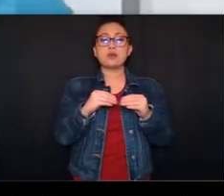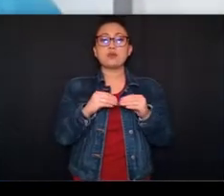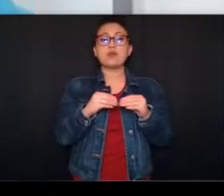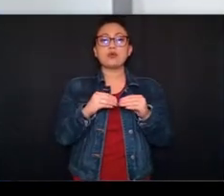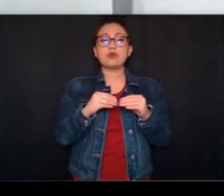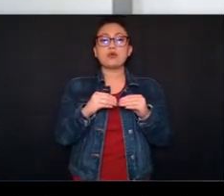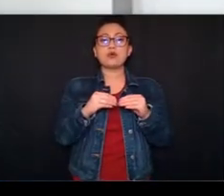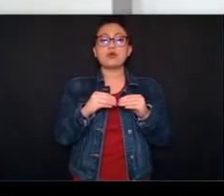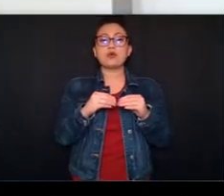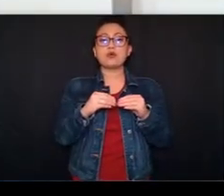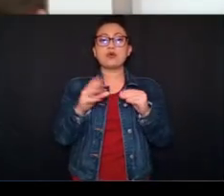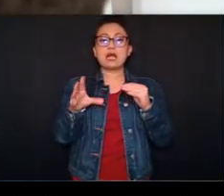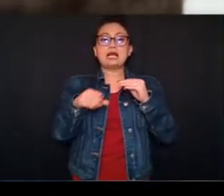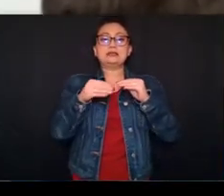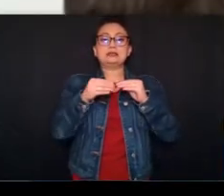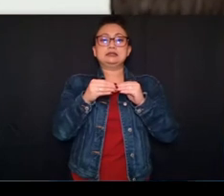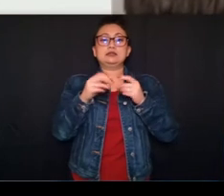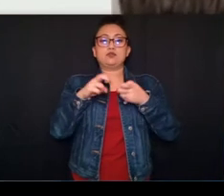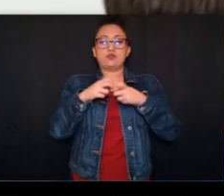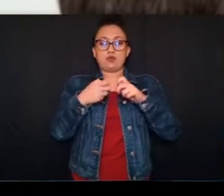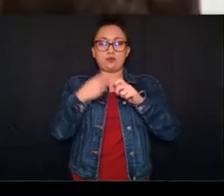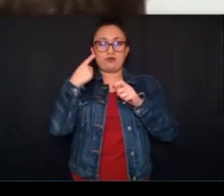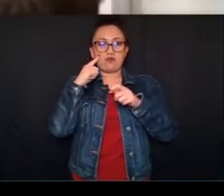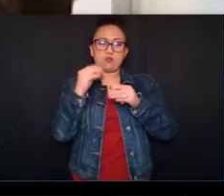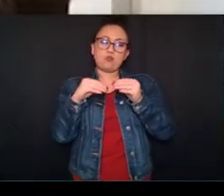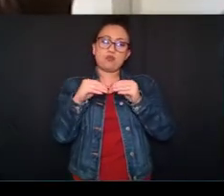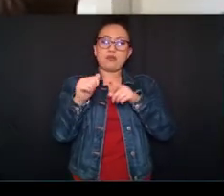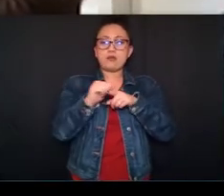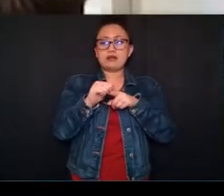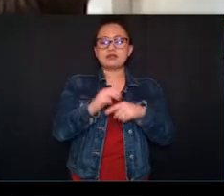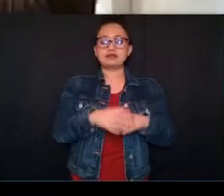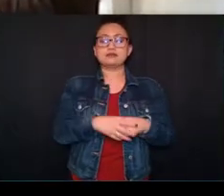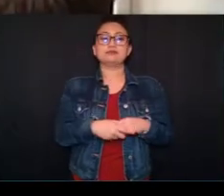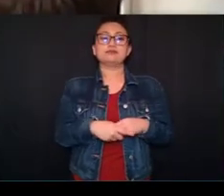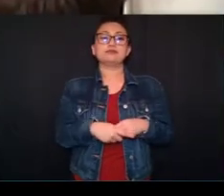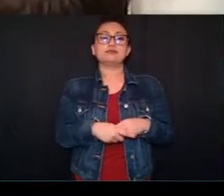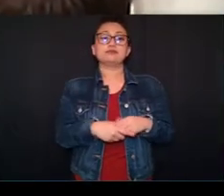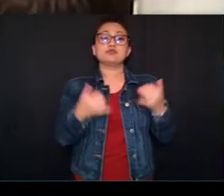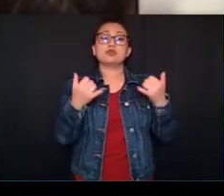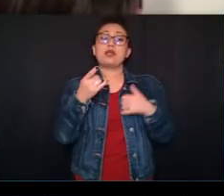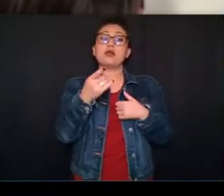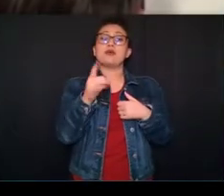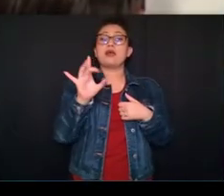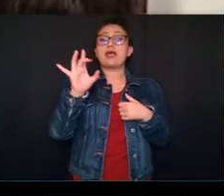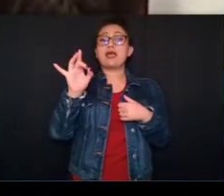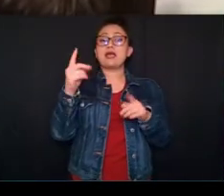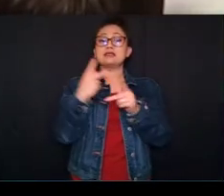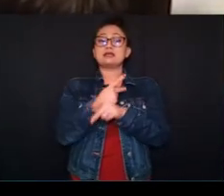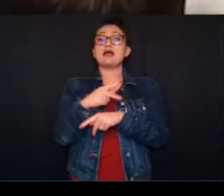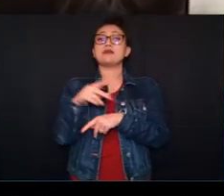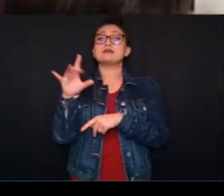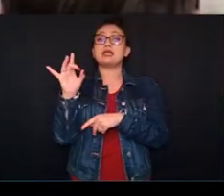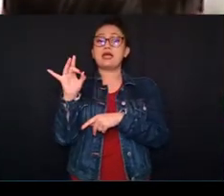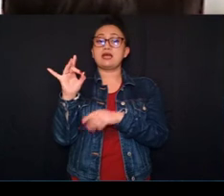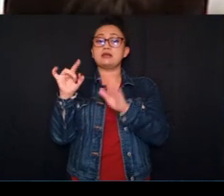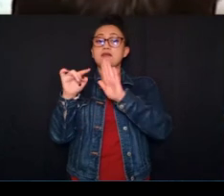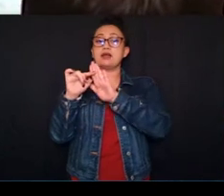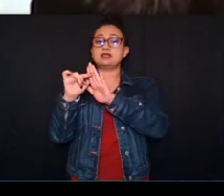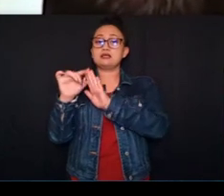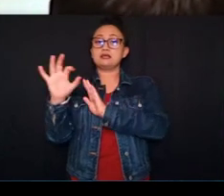problems just to give you some extra practice. What if you have 8 times 8